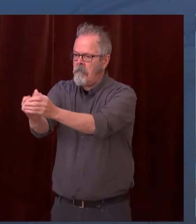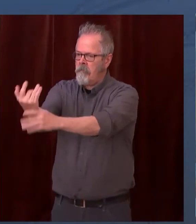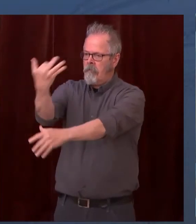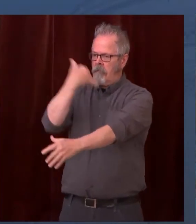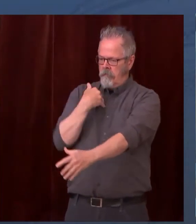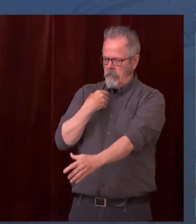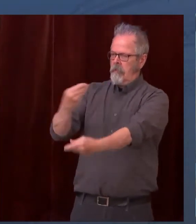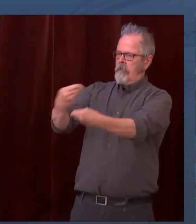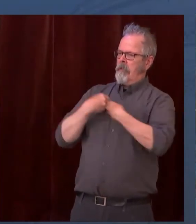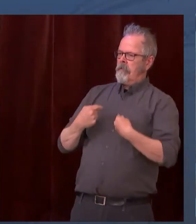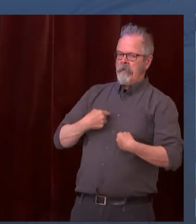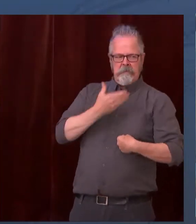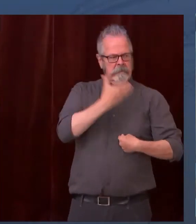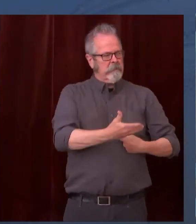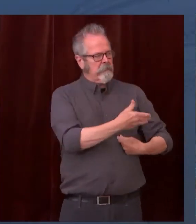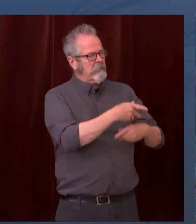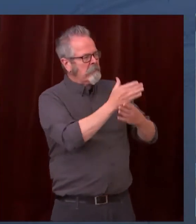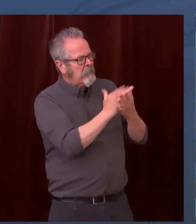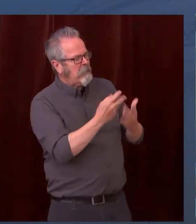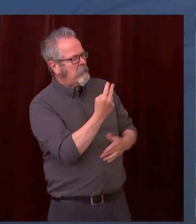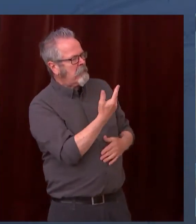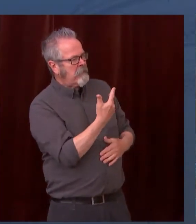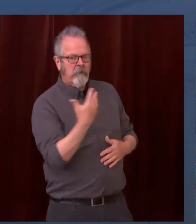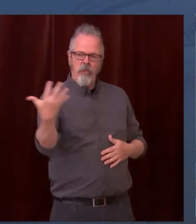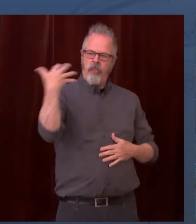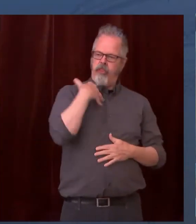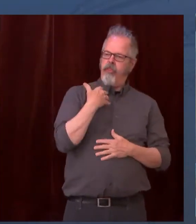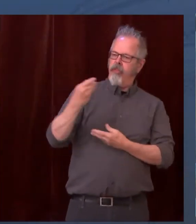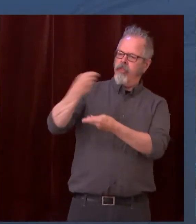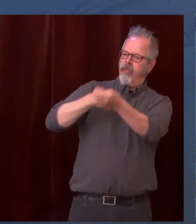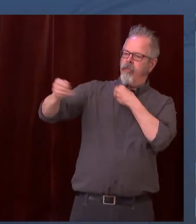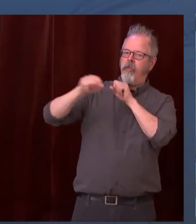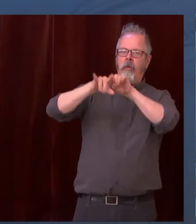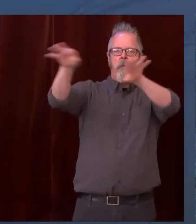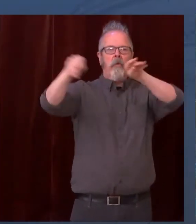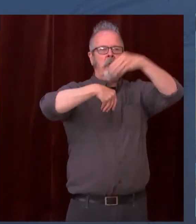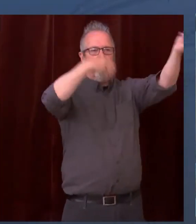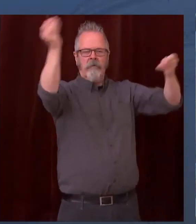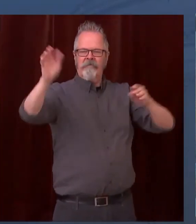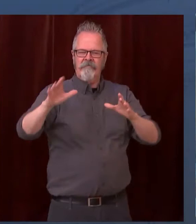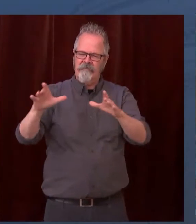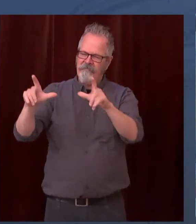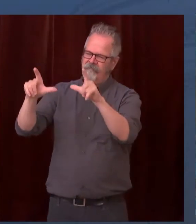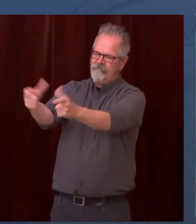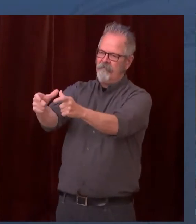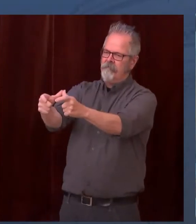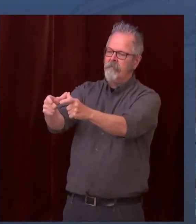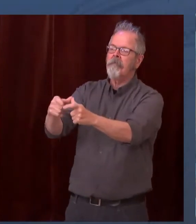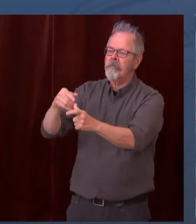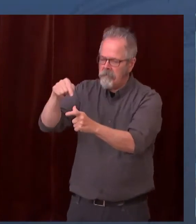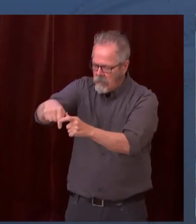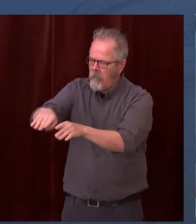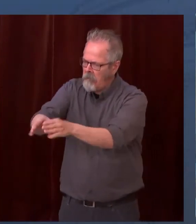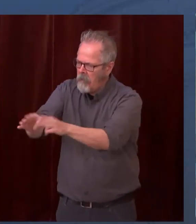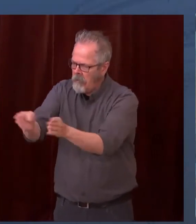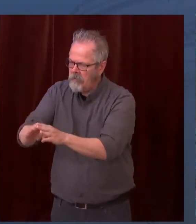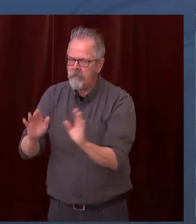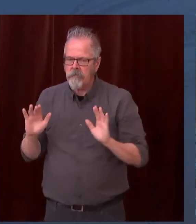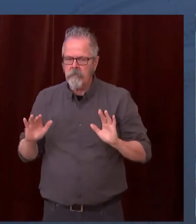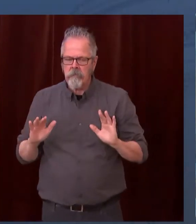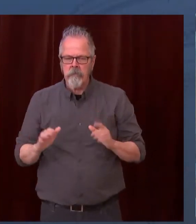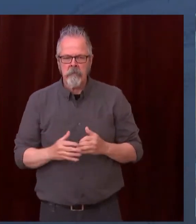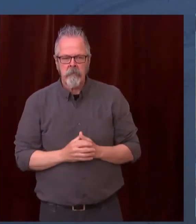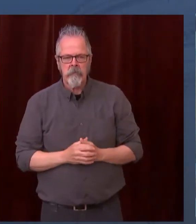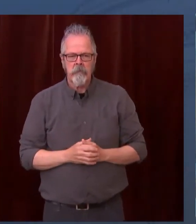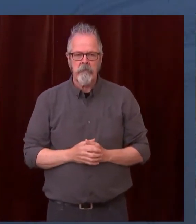guidelines. Anything less than that will risk any progress. And I'm confident they will do so. Their chambers of commerce and other business